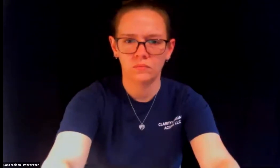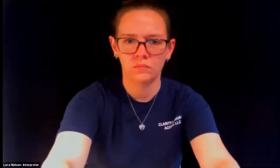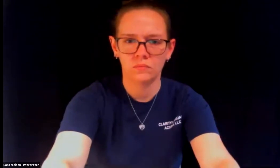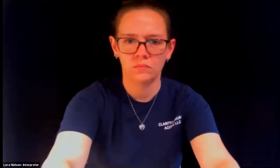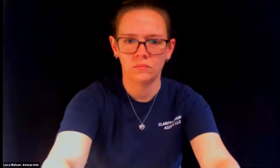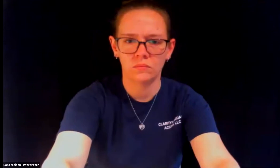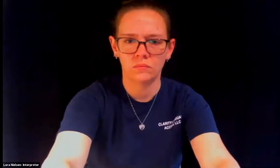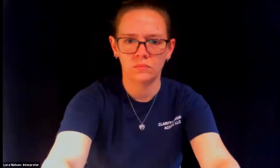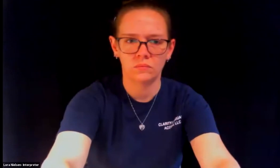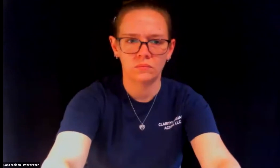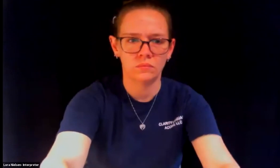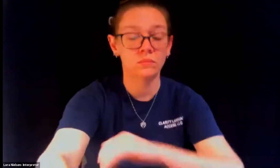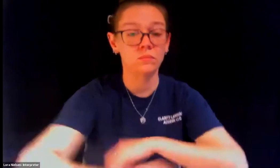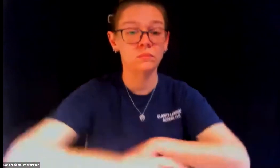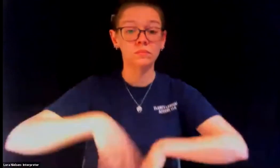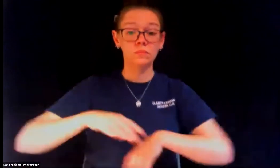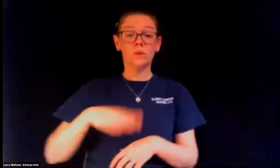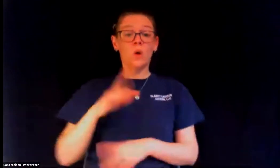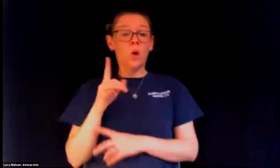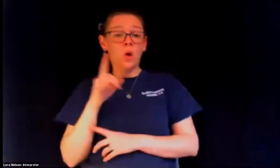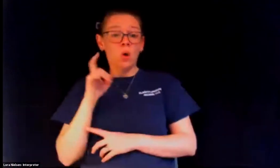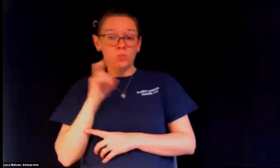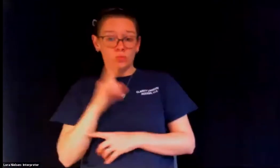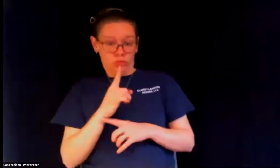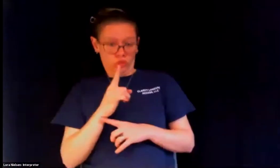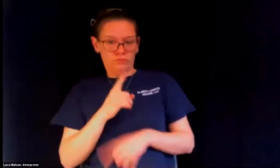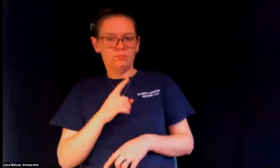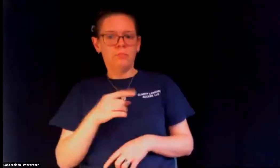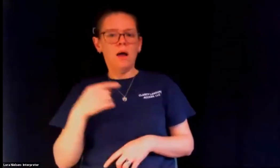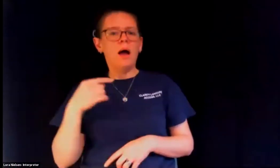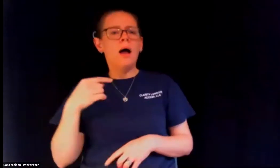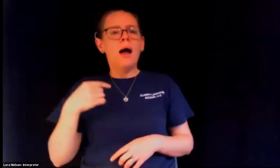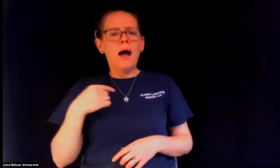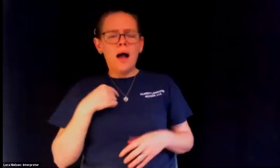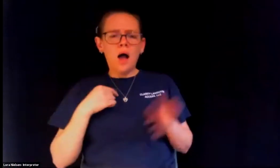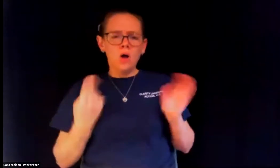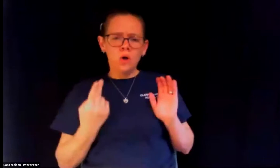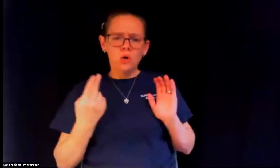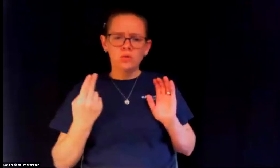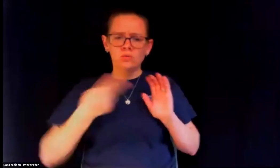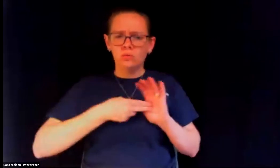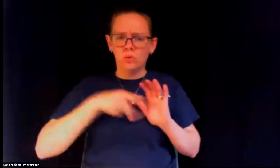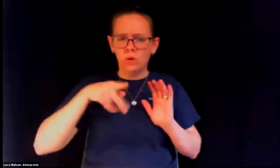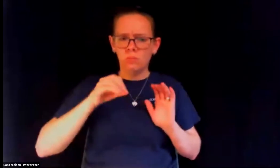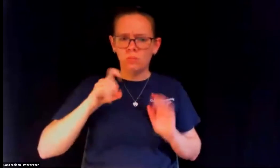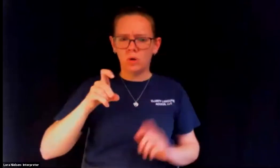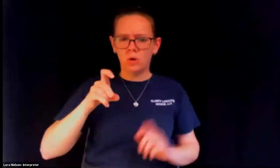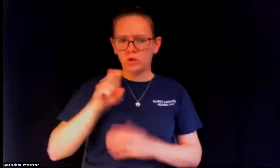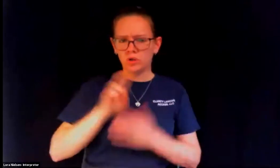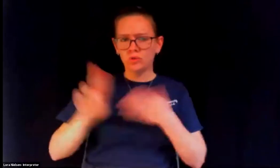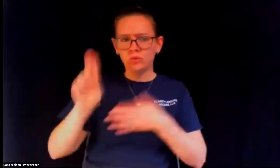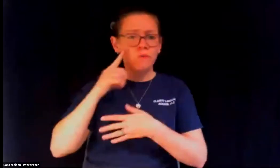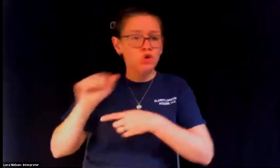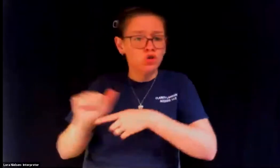get my ProxU account so that I can log into all the things that I need to log into? Yeah, so starting